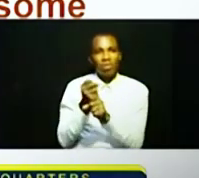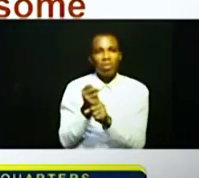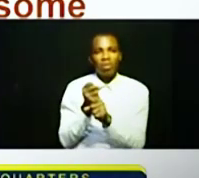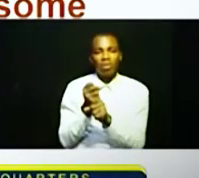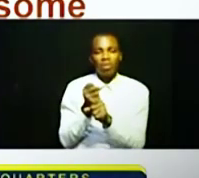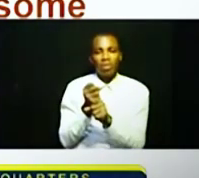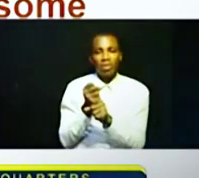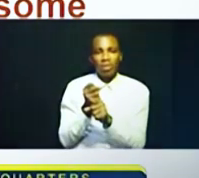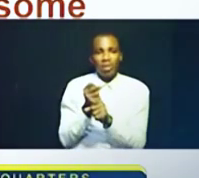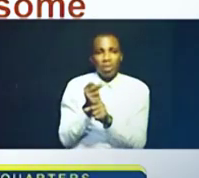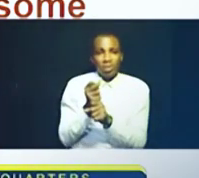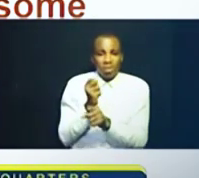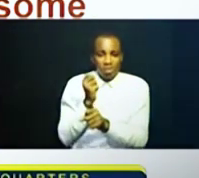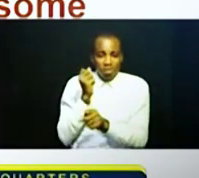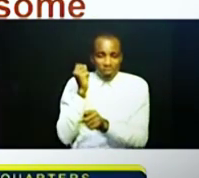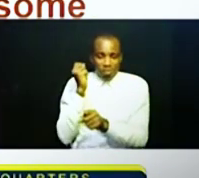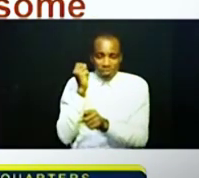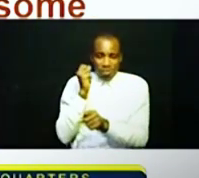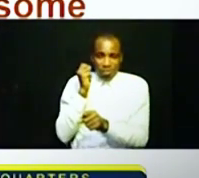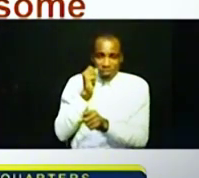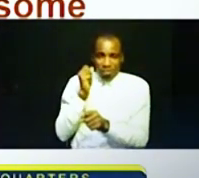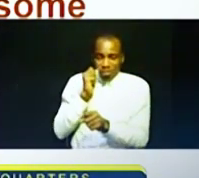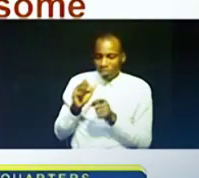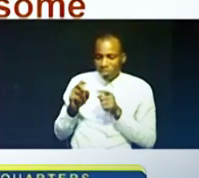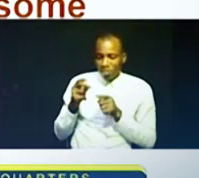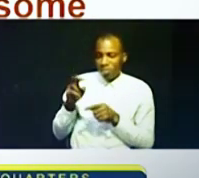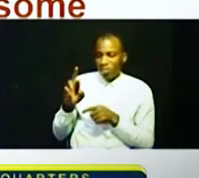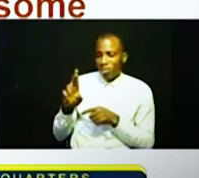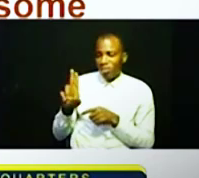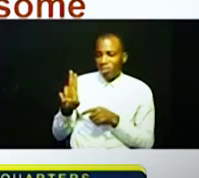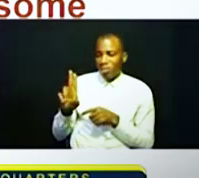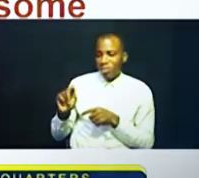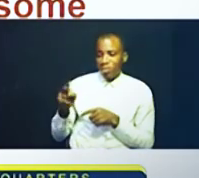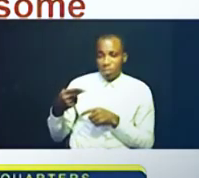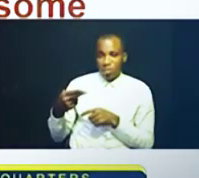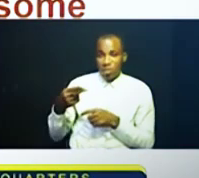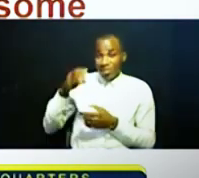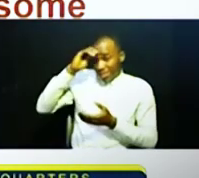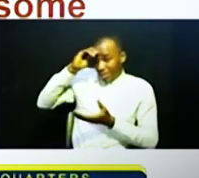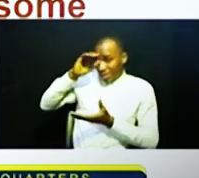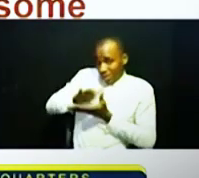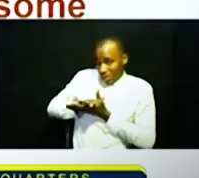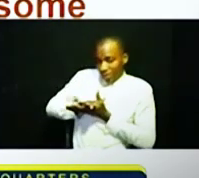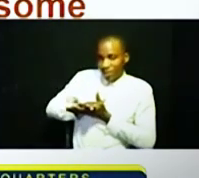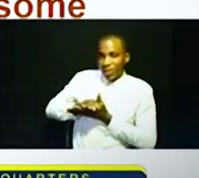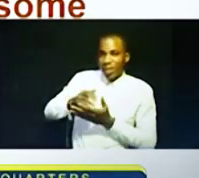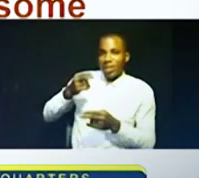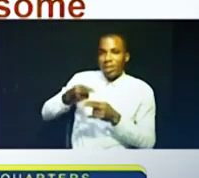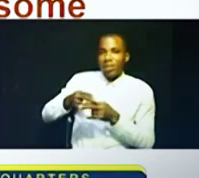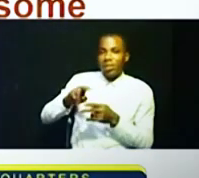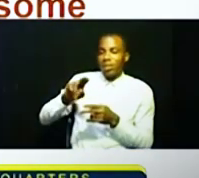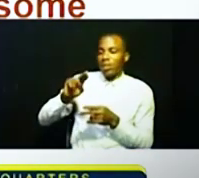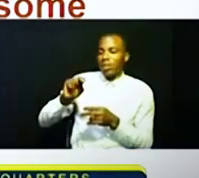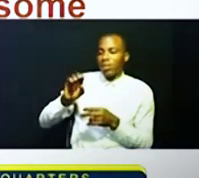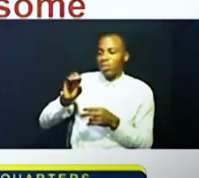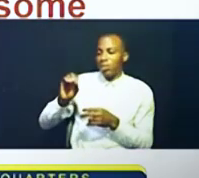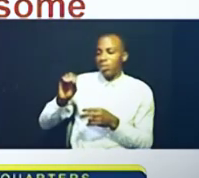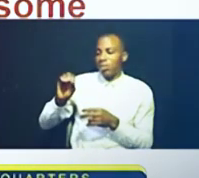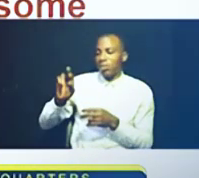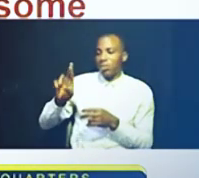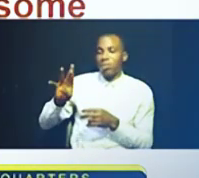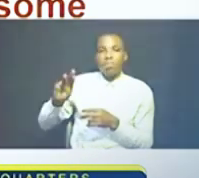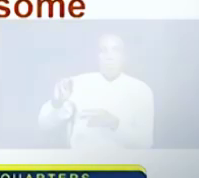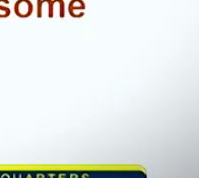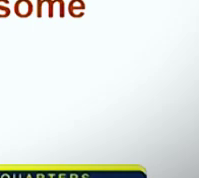Ruth Peel, wife of Dr. Norman Peel, tells of visiting a university